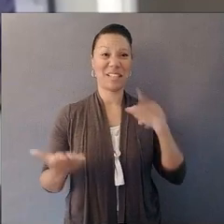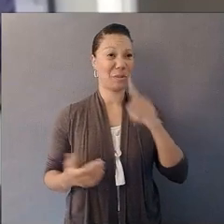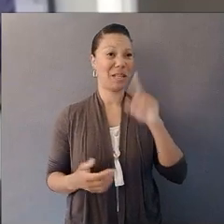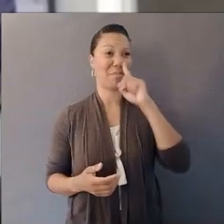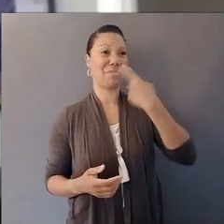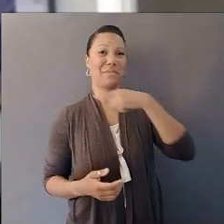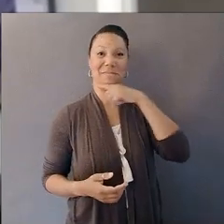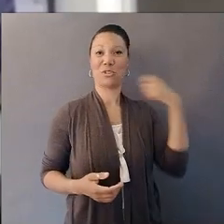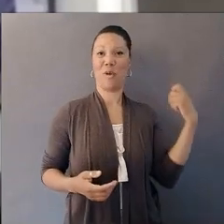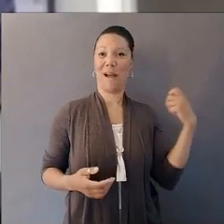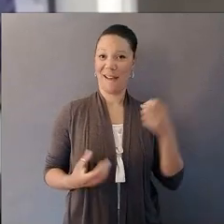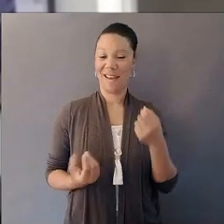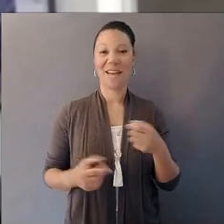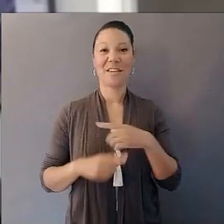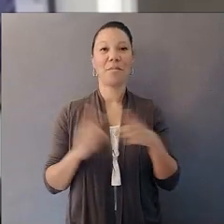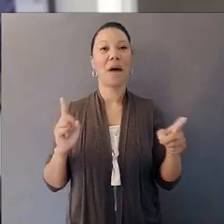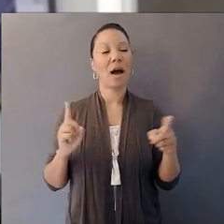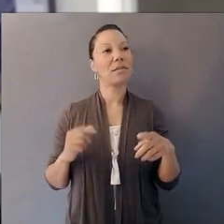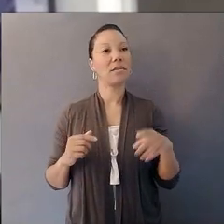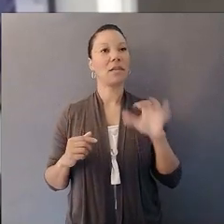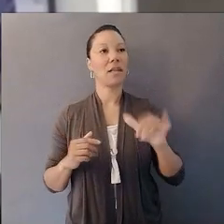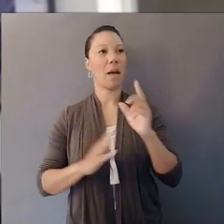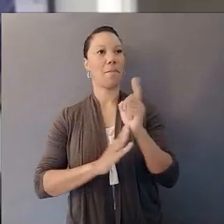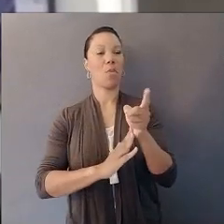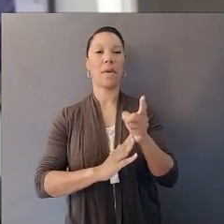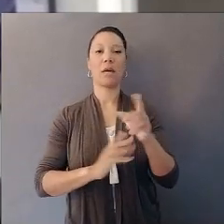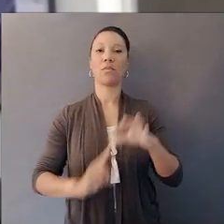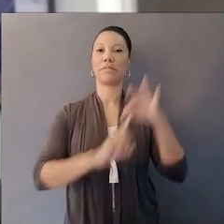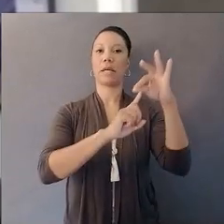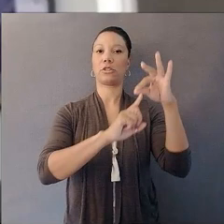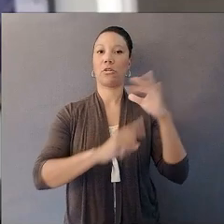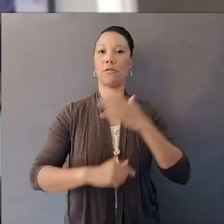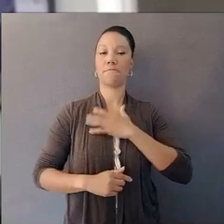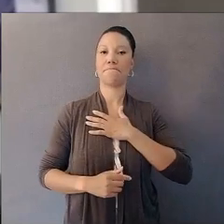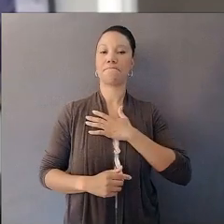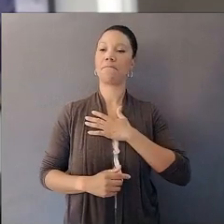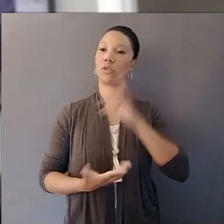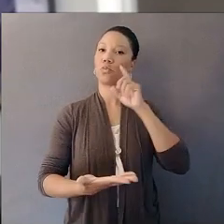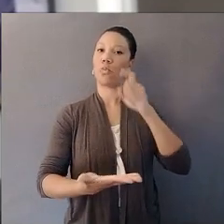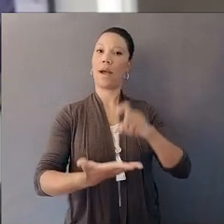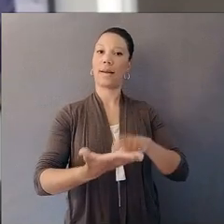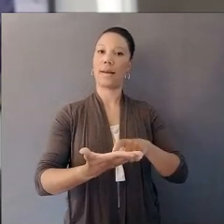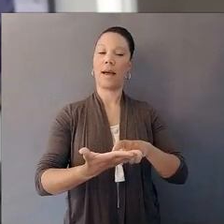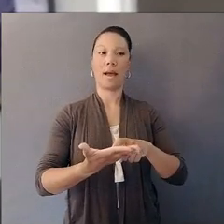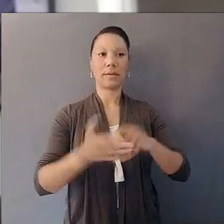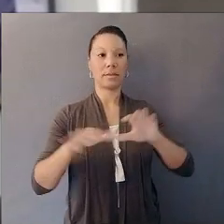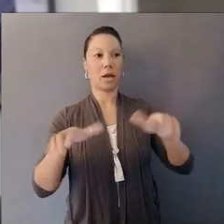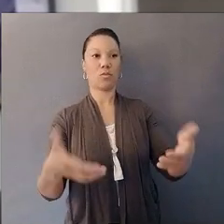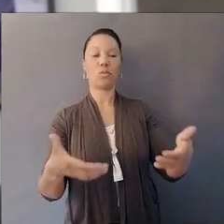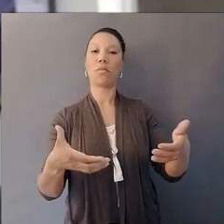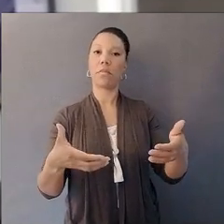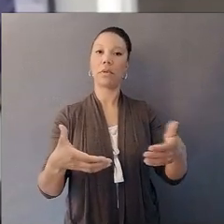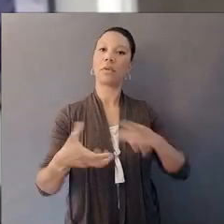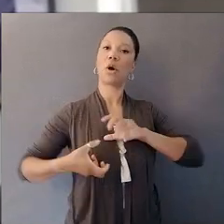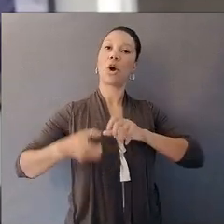moment together. And it was a really special one to kind of acknowledge together as a group that they're hurting a little bit about